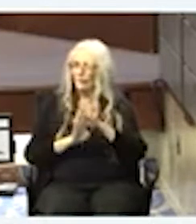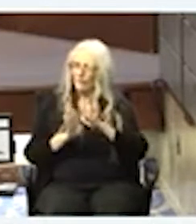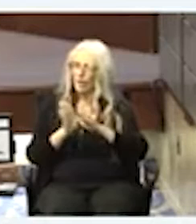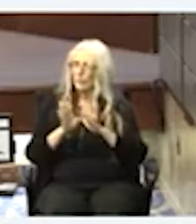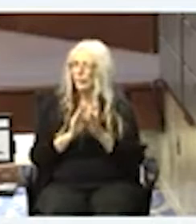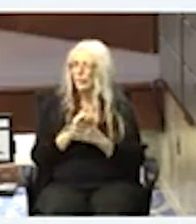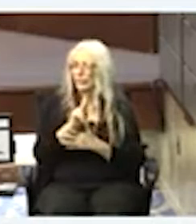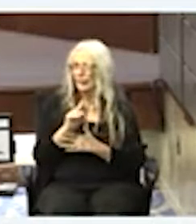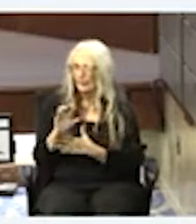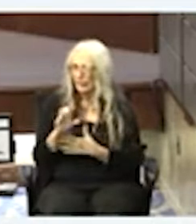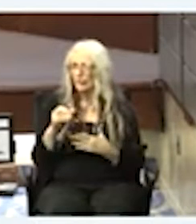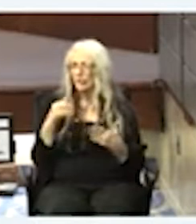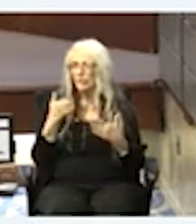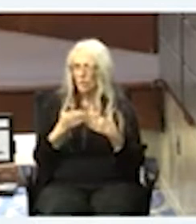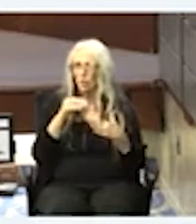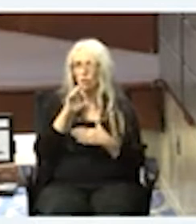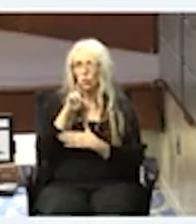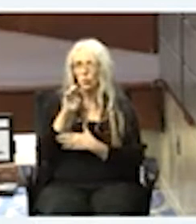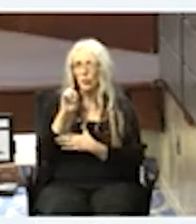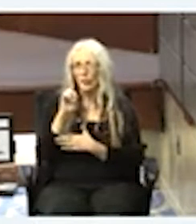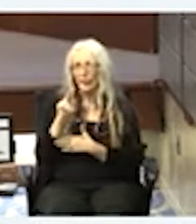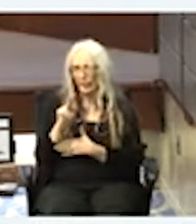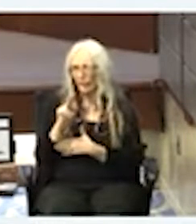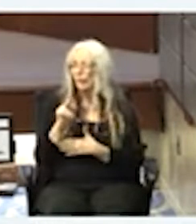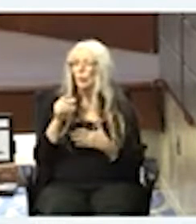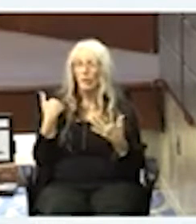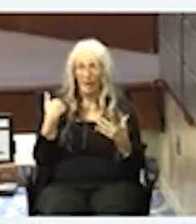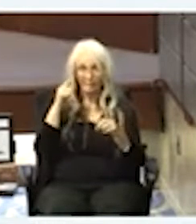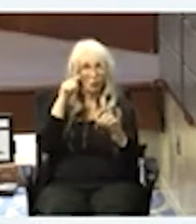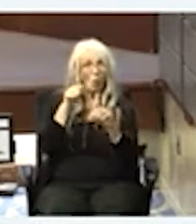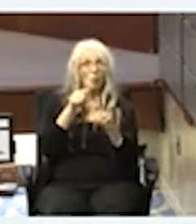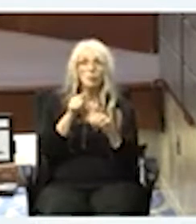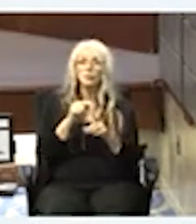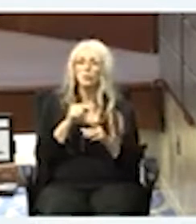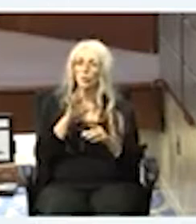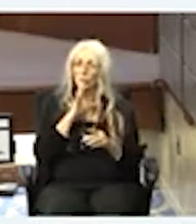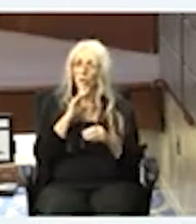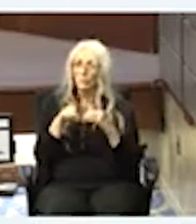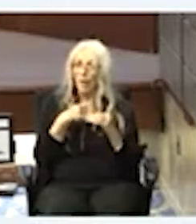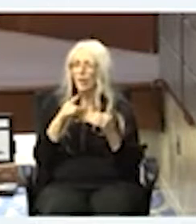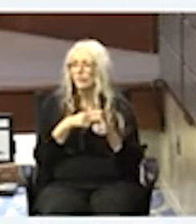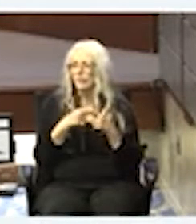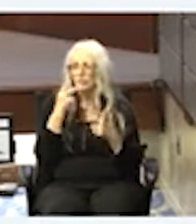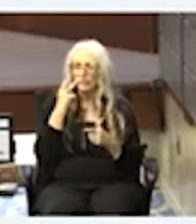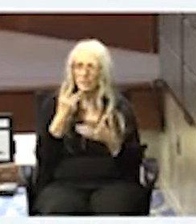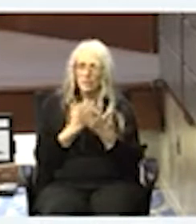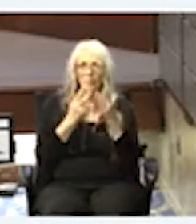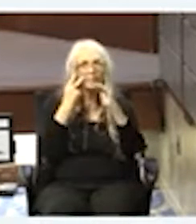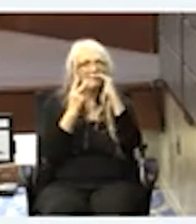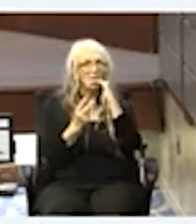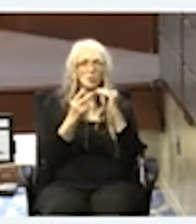Casey along a creekway as well. So we've got some project goals and recap we're going to hit on, and then we're going to see some of the vision